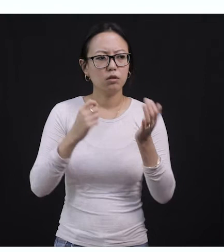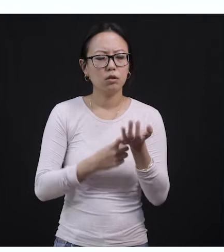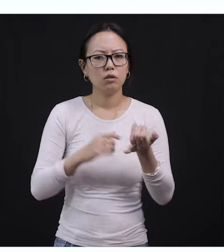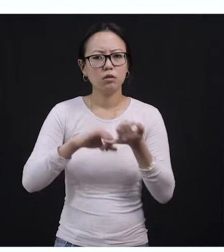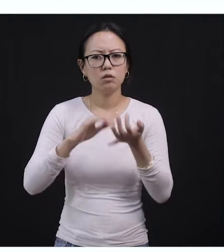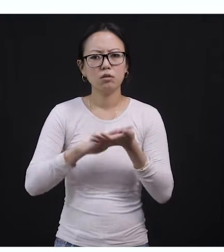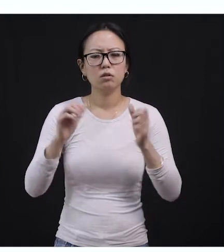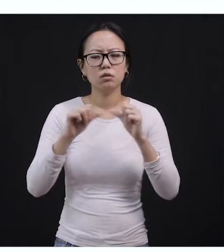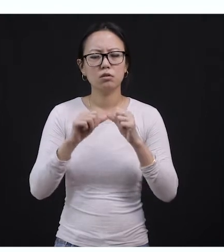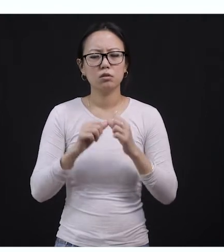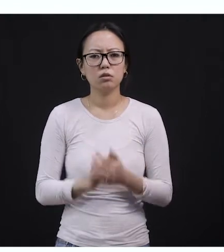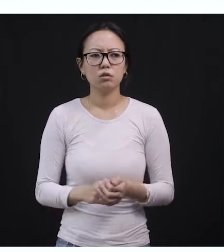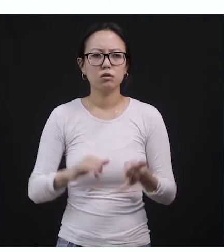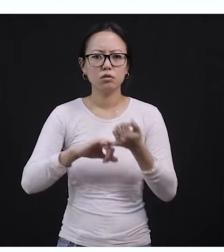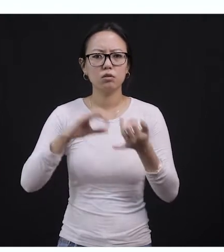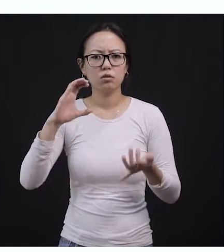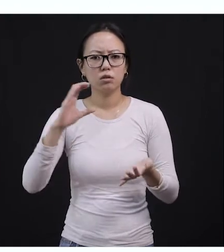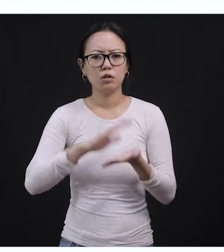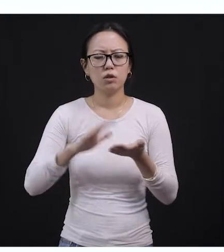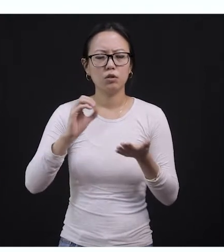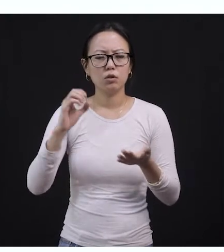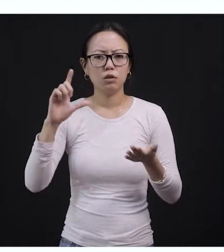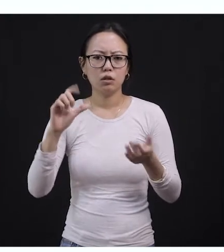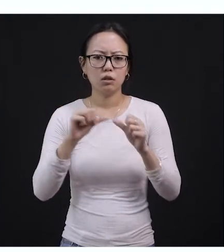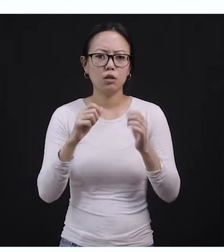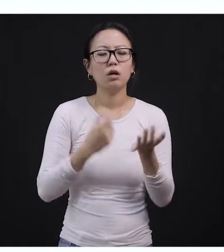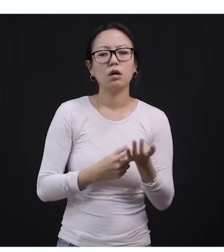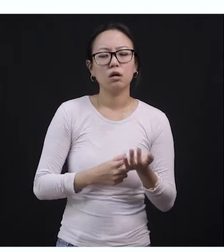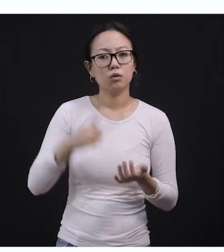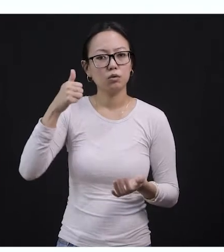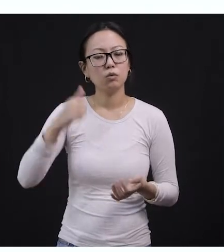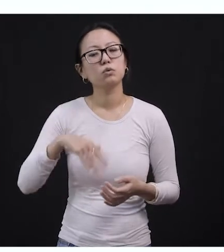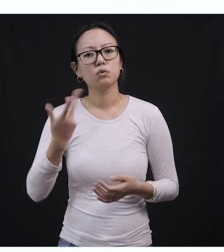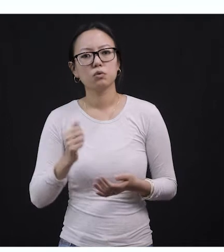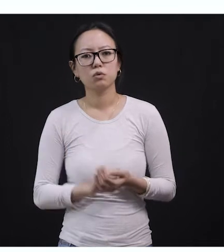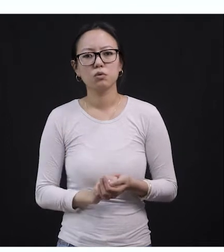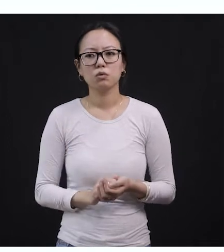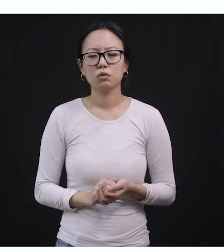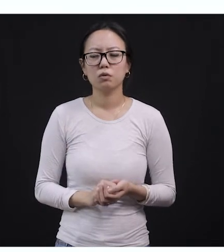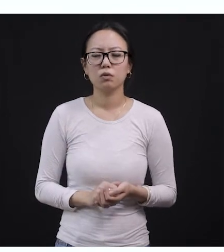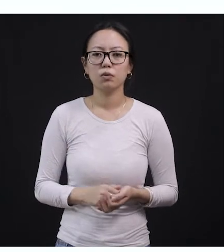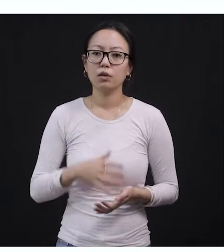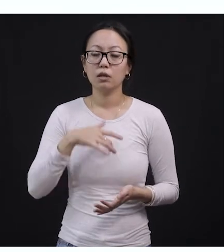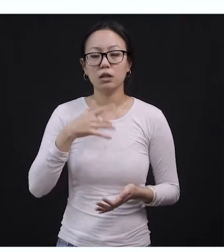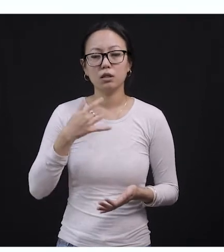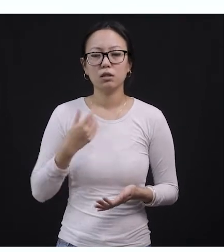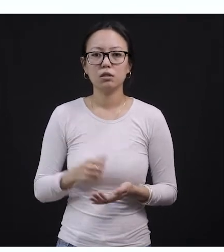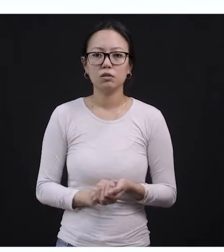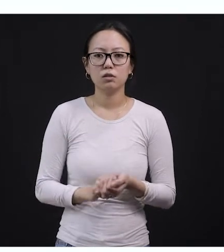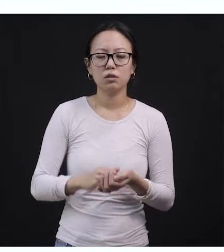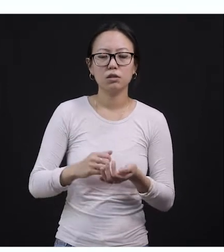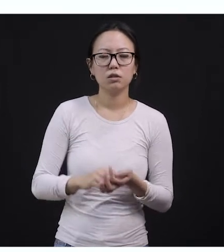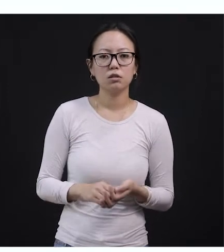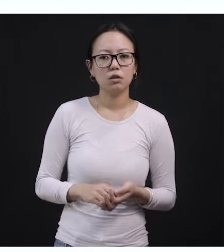scholar, he gave more interest in literature. So he decided to set up this Nalanda